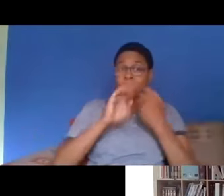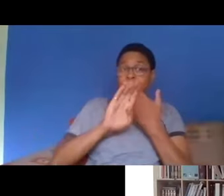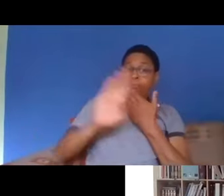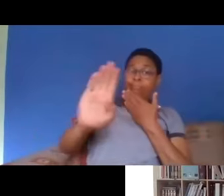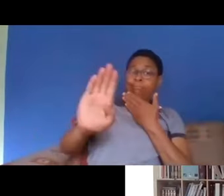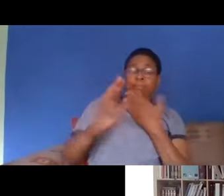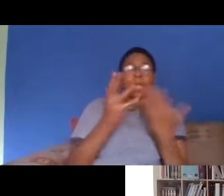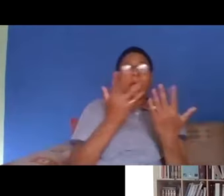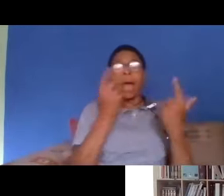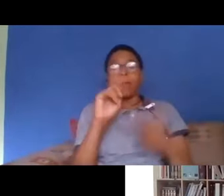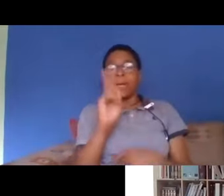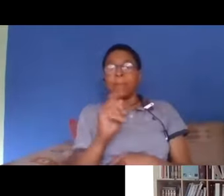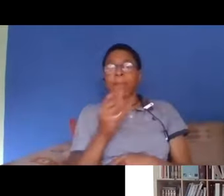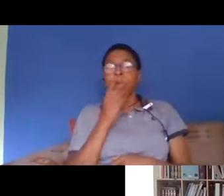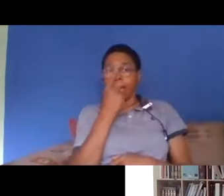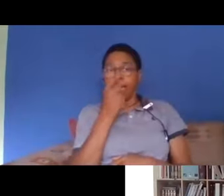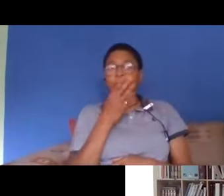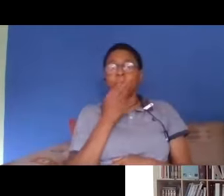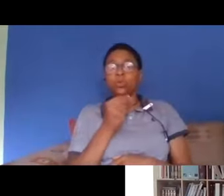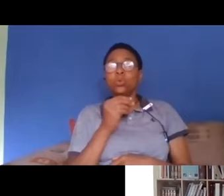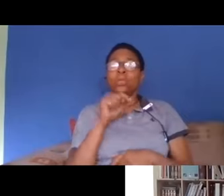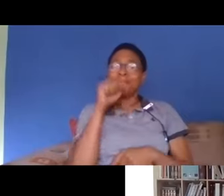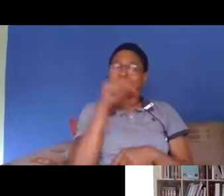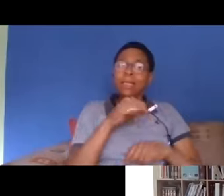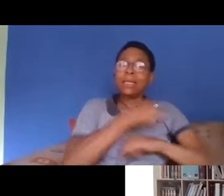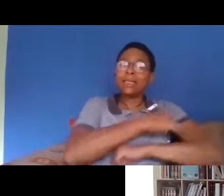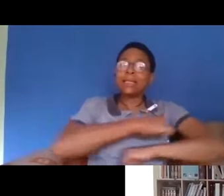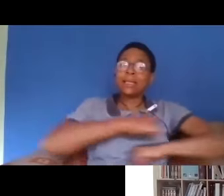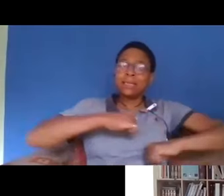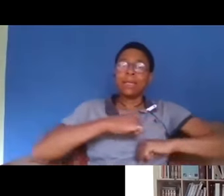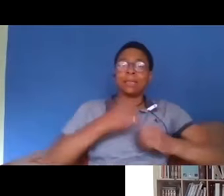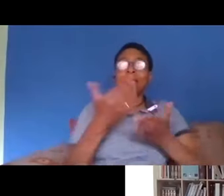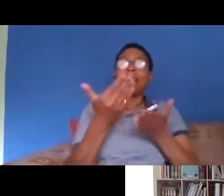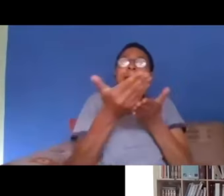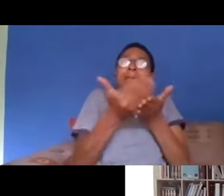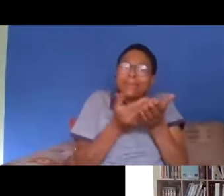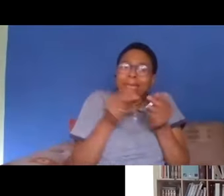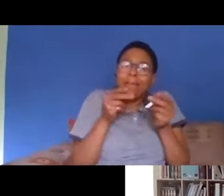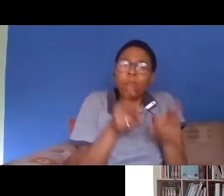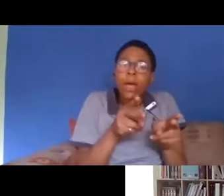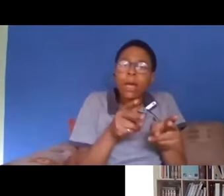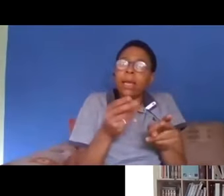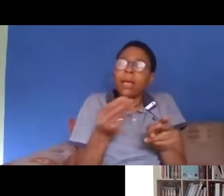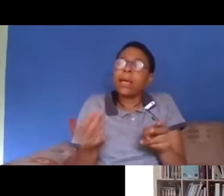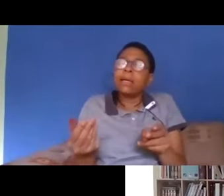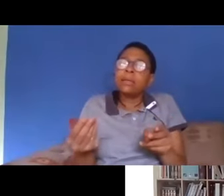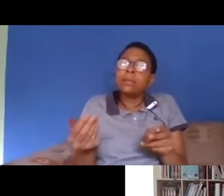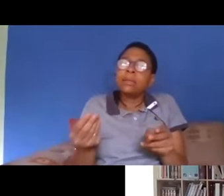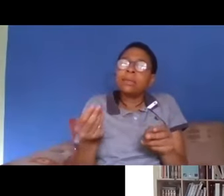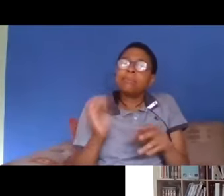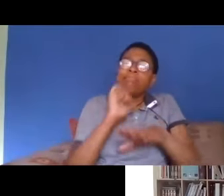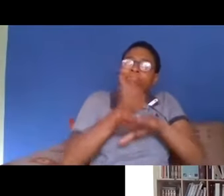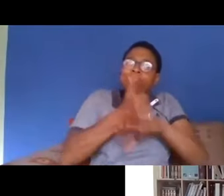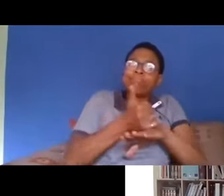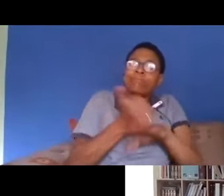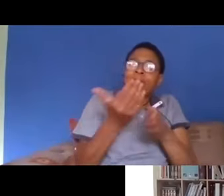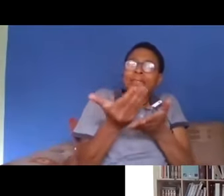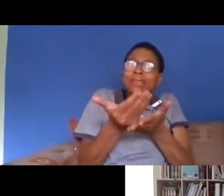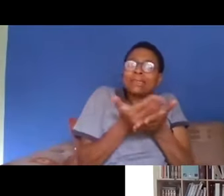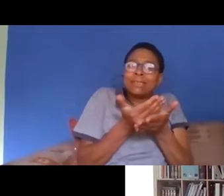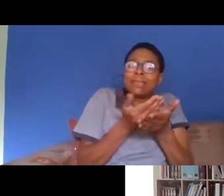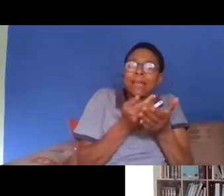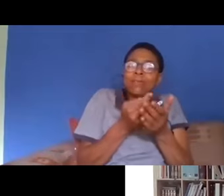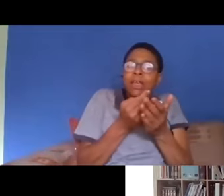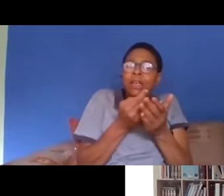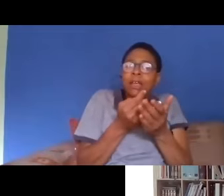you can fit in the space, maintaining social distance, and putting those extra mitigation measures in place